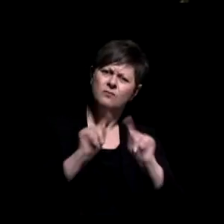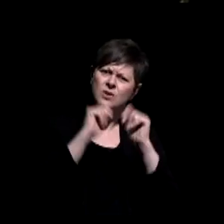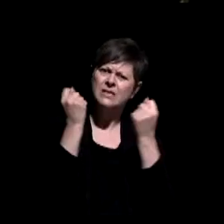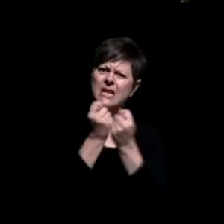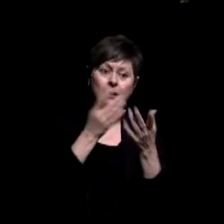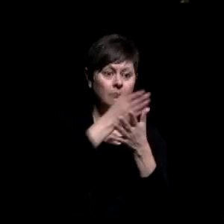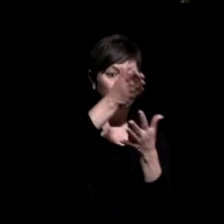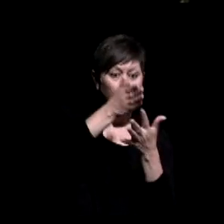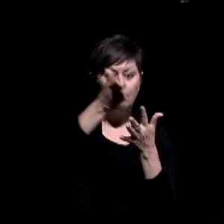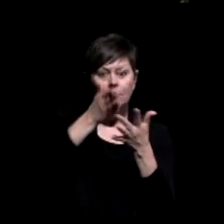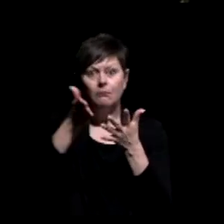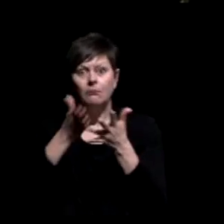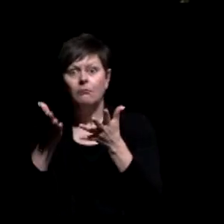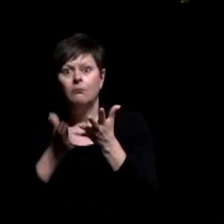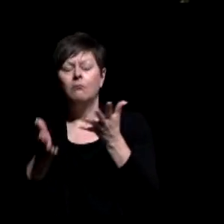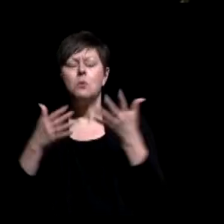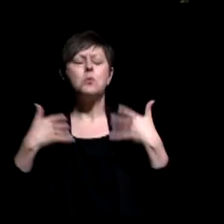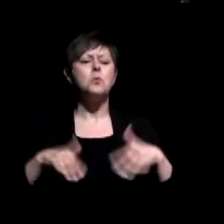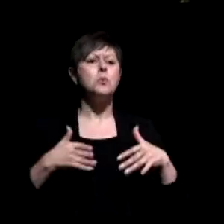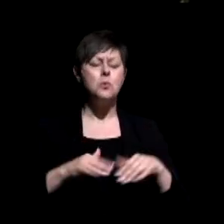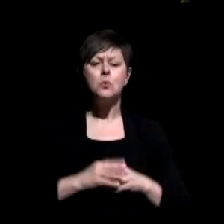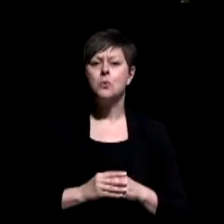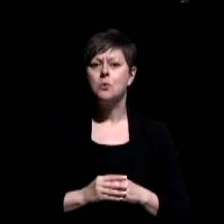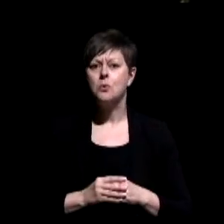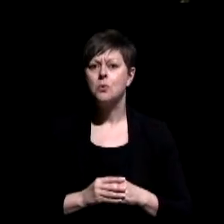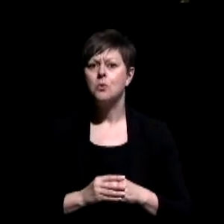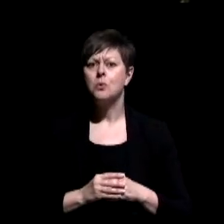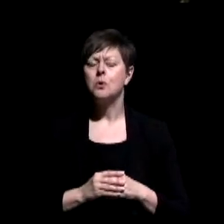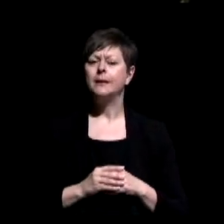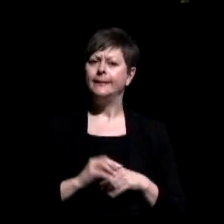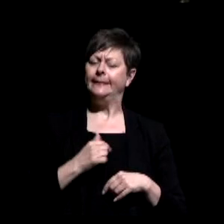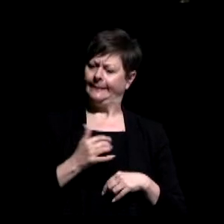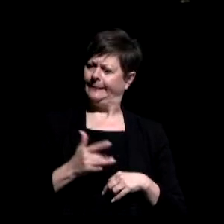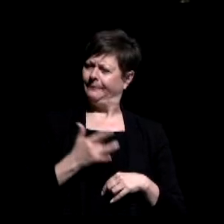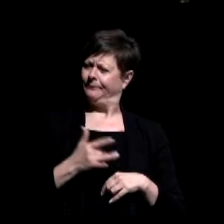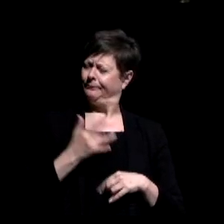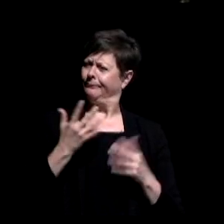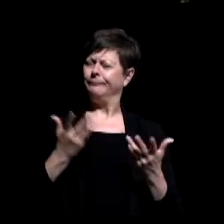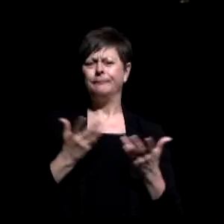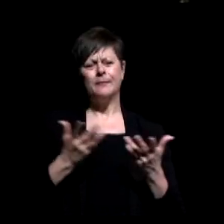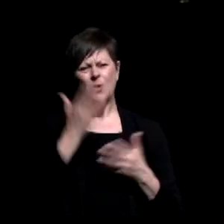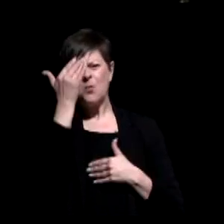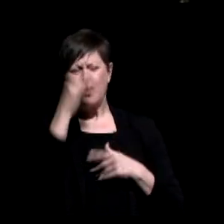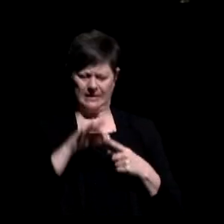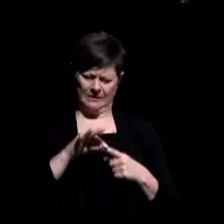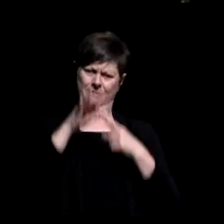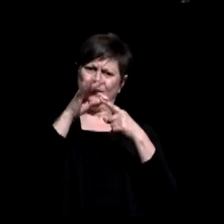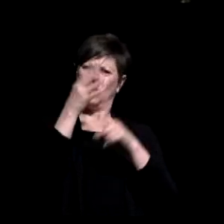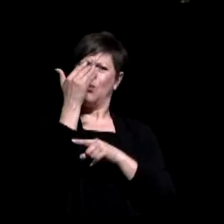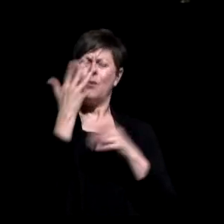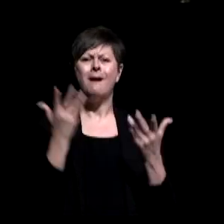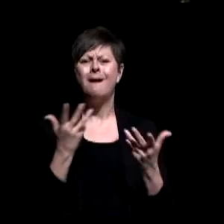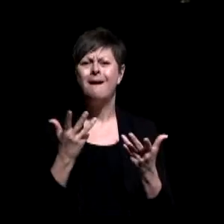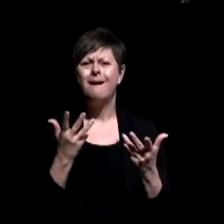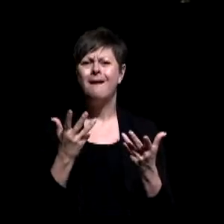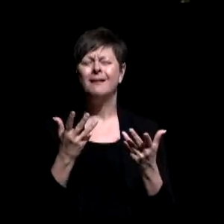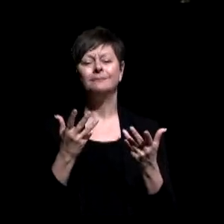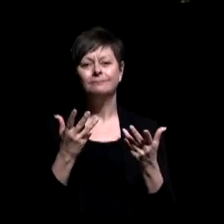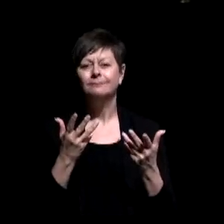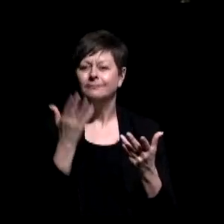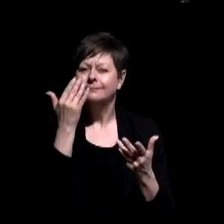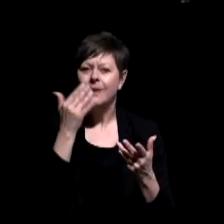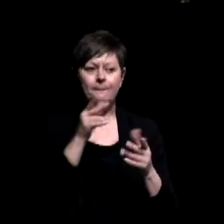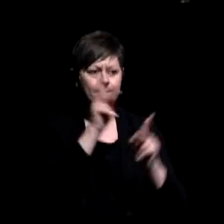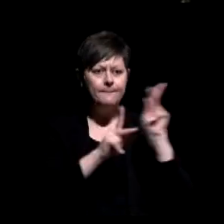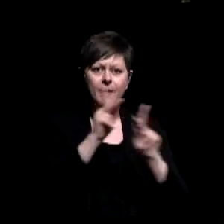public service. And I think about what makes that special, and I think it's the individual